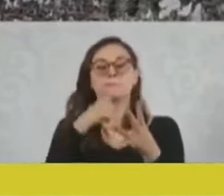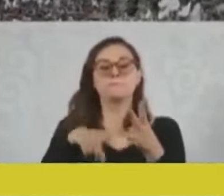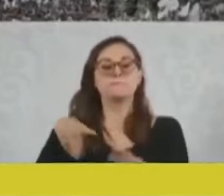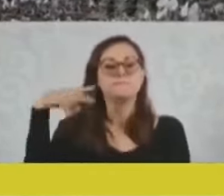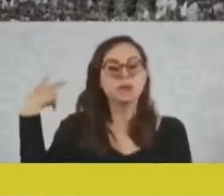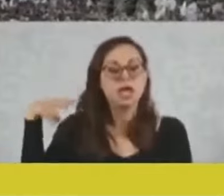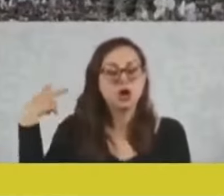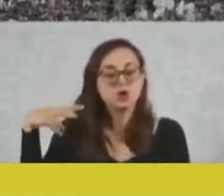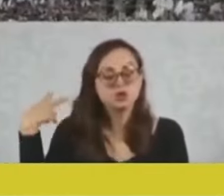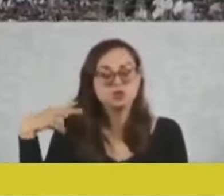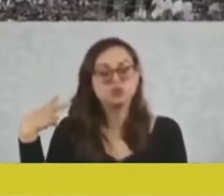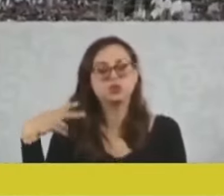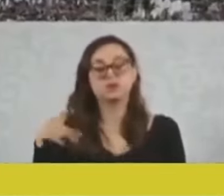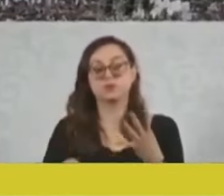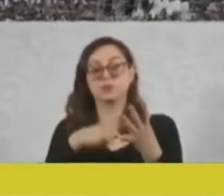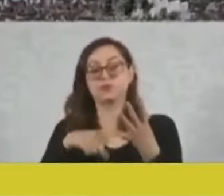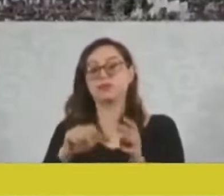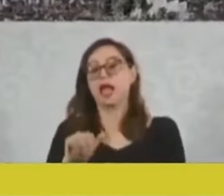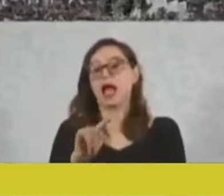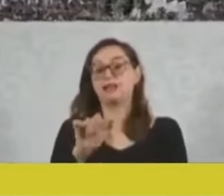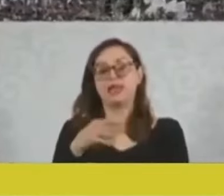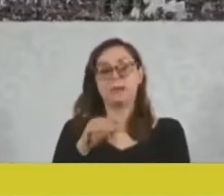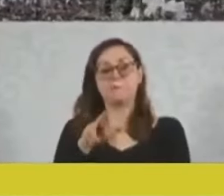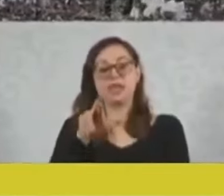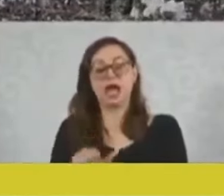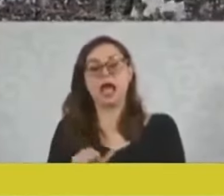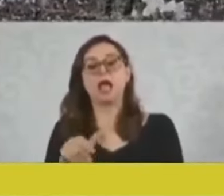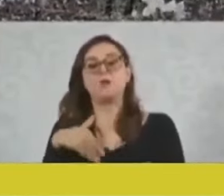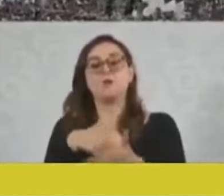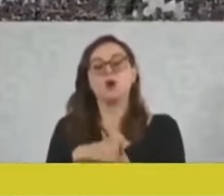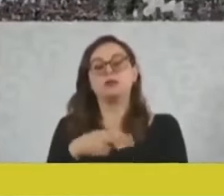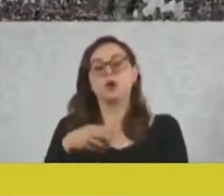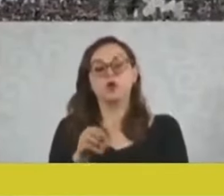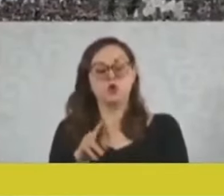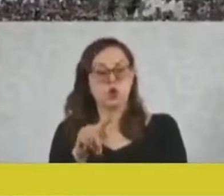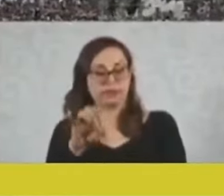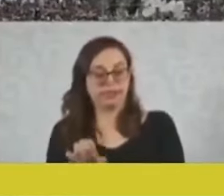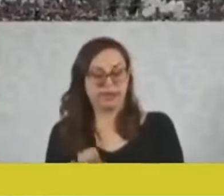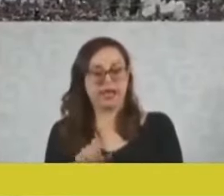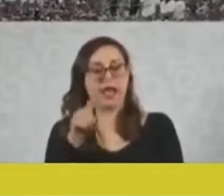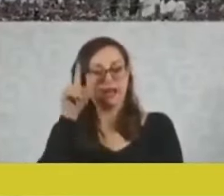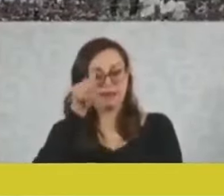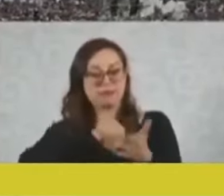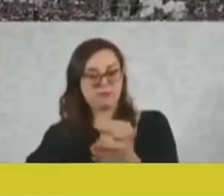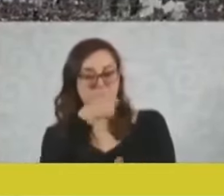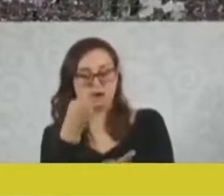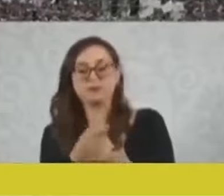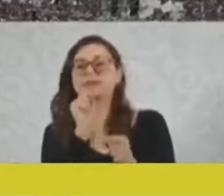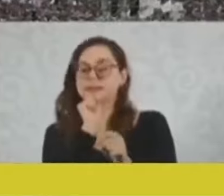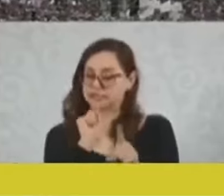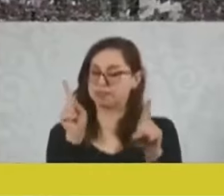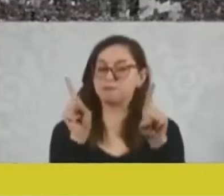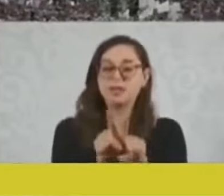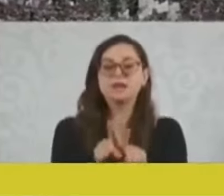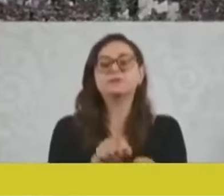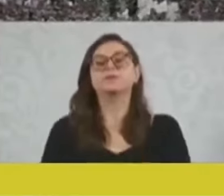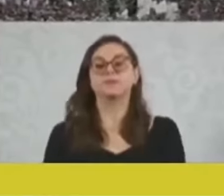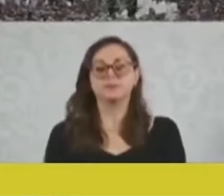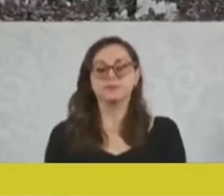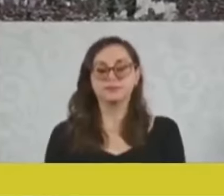Campeche, Tuxpan, Veracruz, Altamira, and North Port, Matamoros,